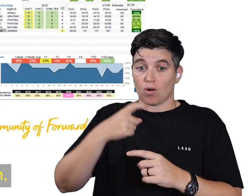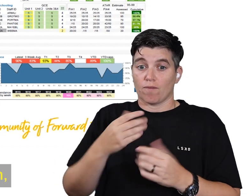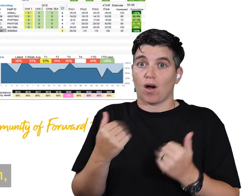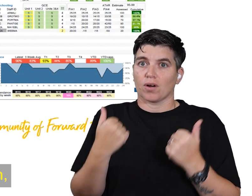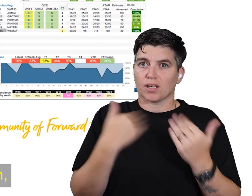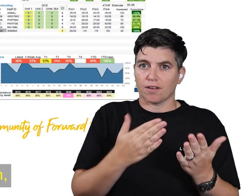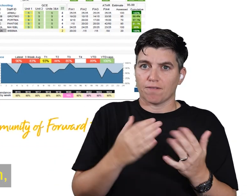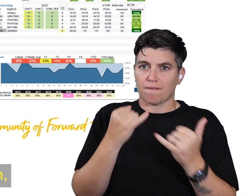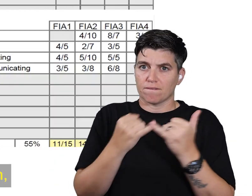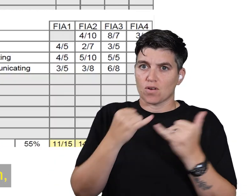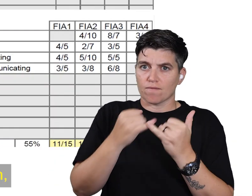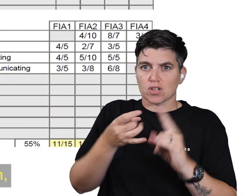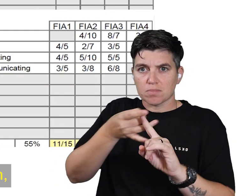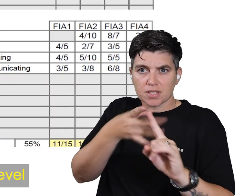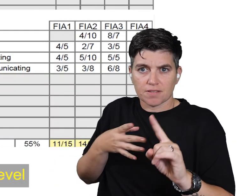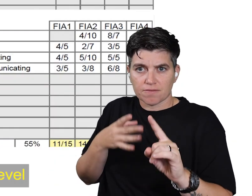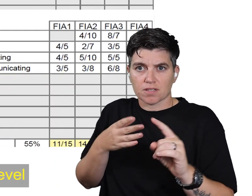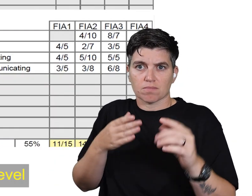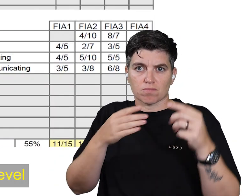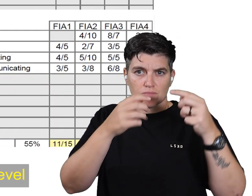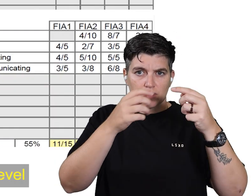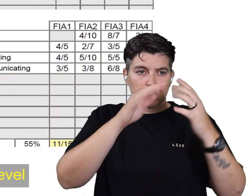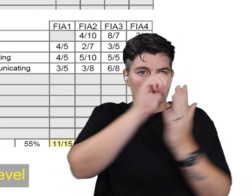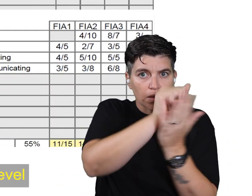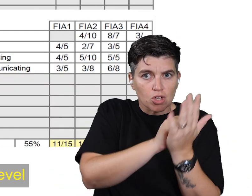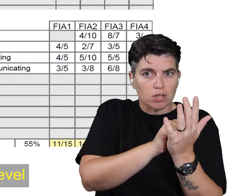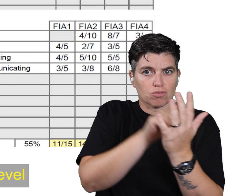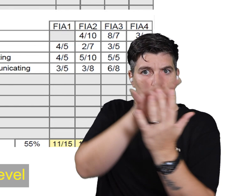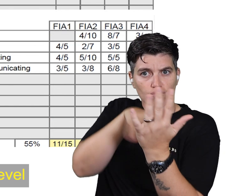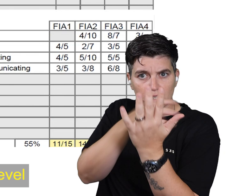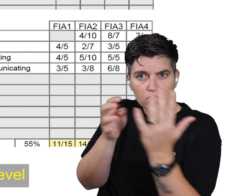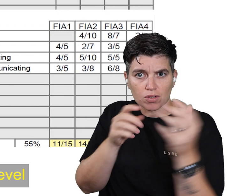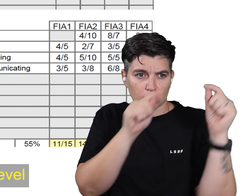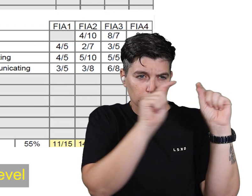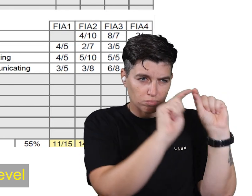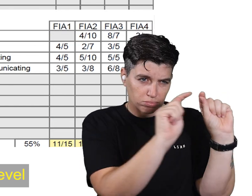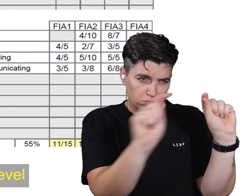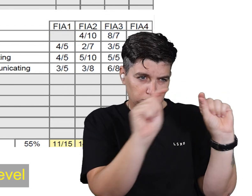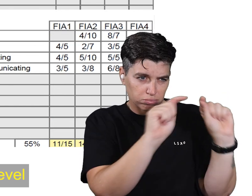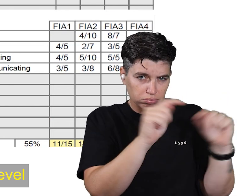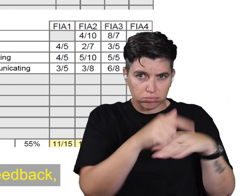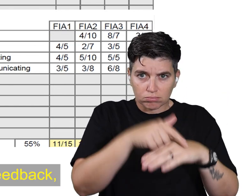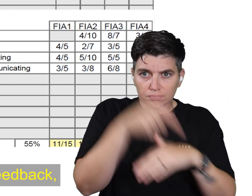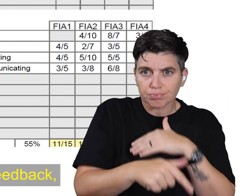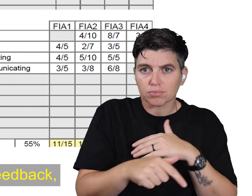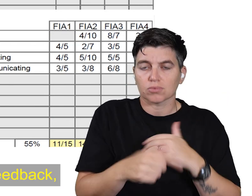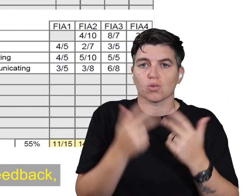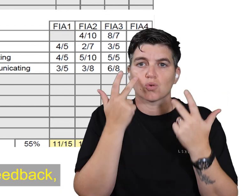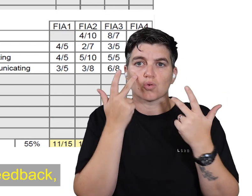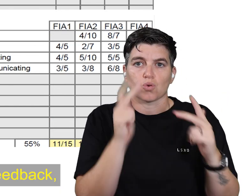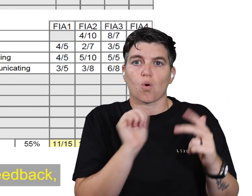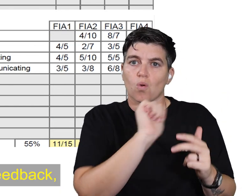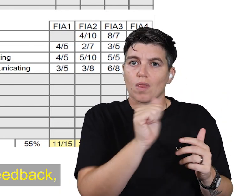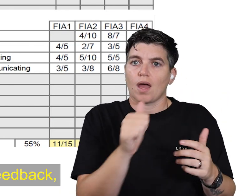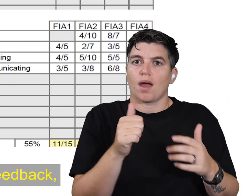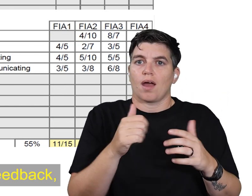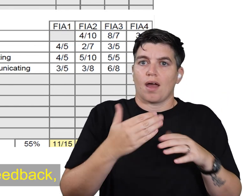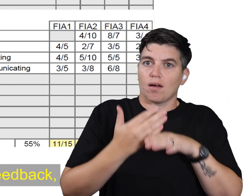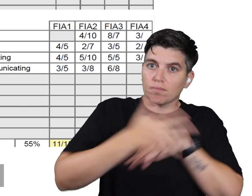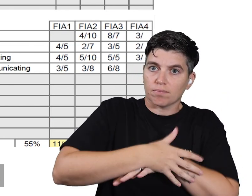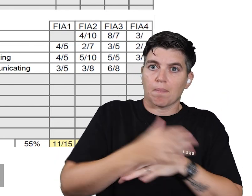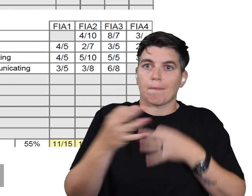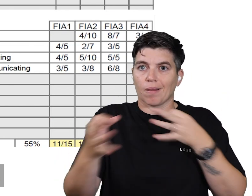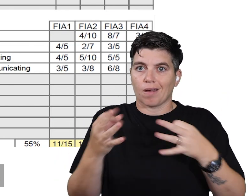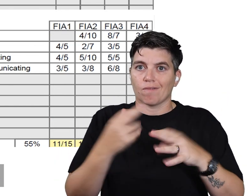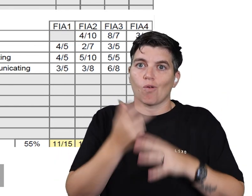provide students granular information, for example, at the subject level and criteria level, so that students are able to understand their